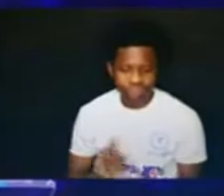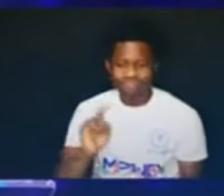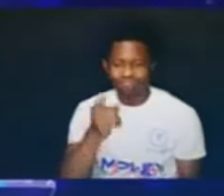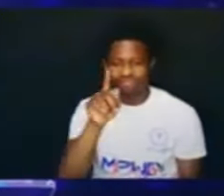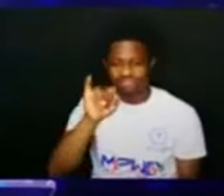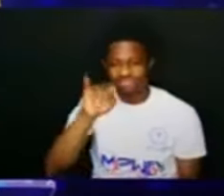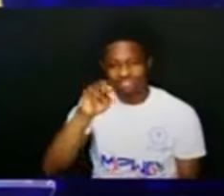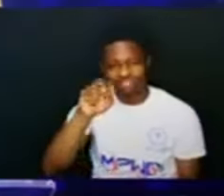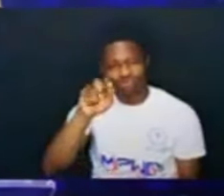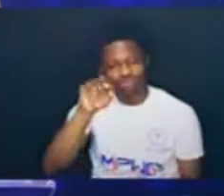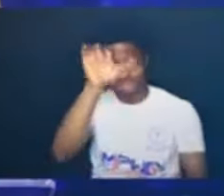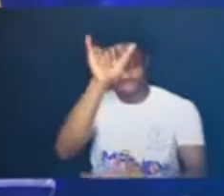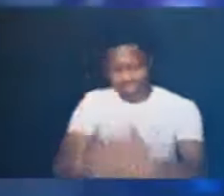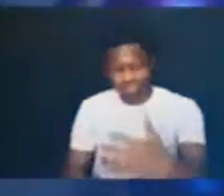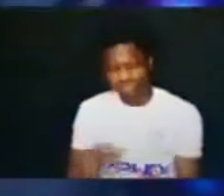1 Timothy 4:1-2.